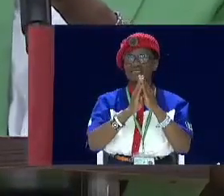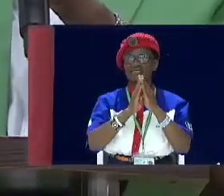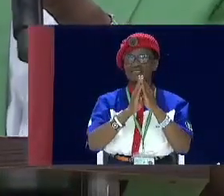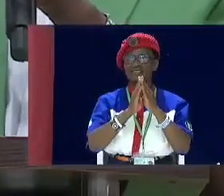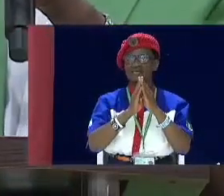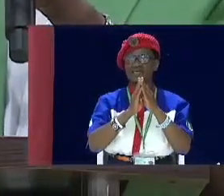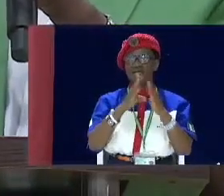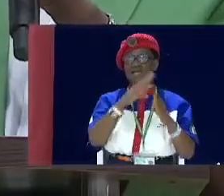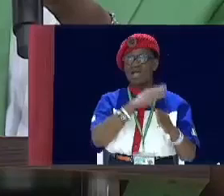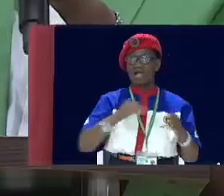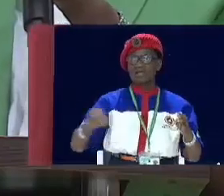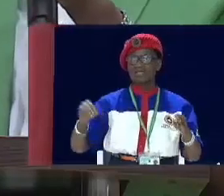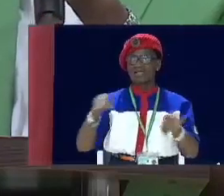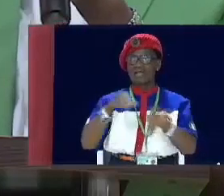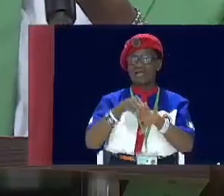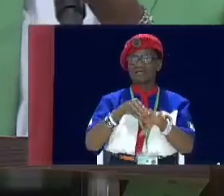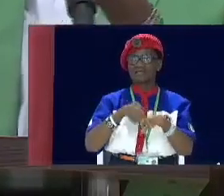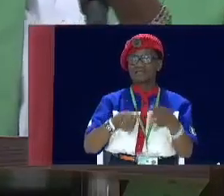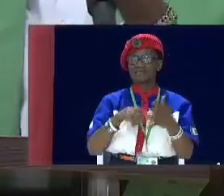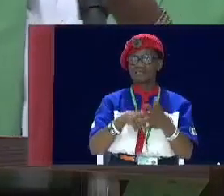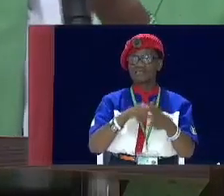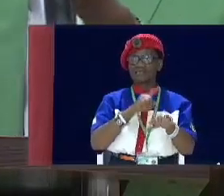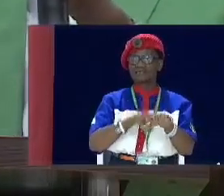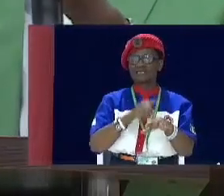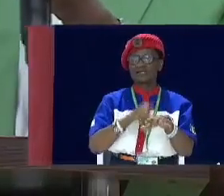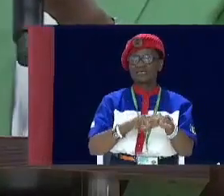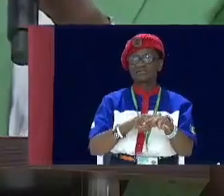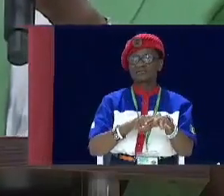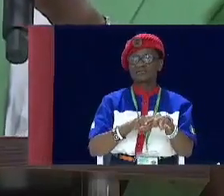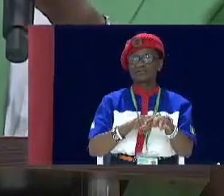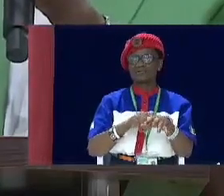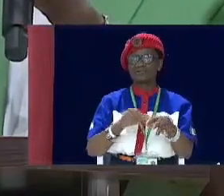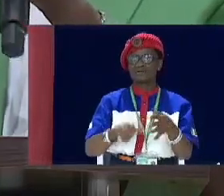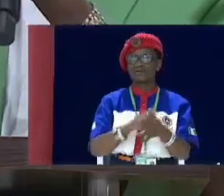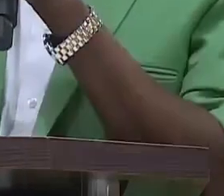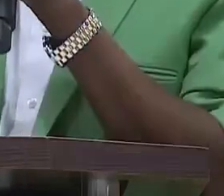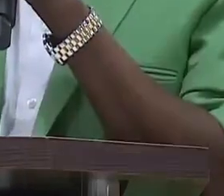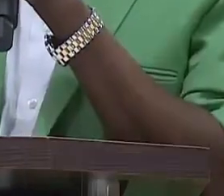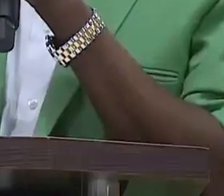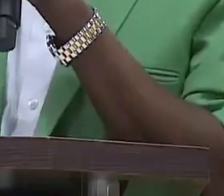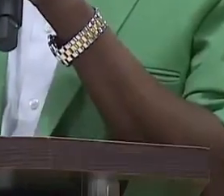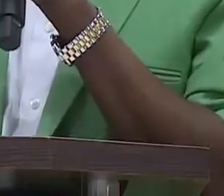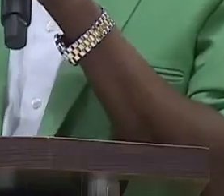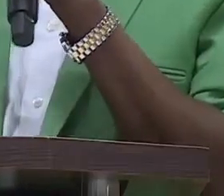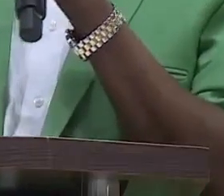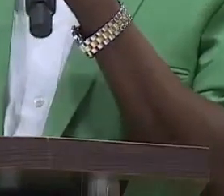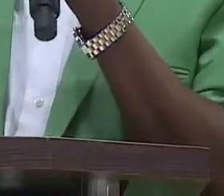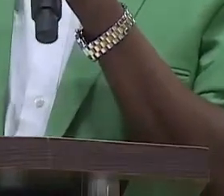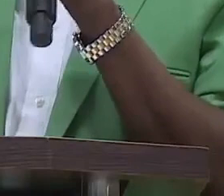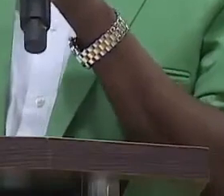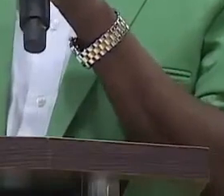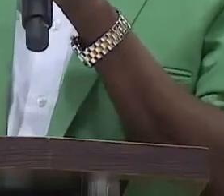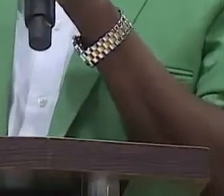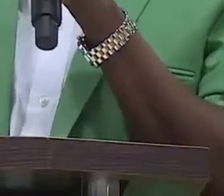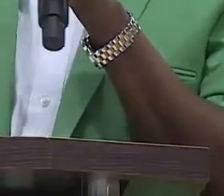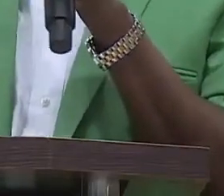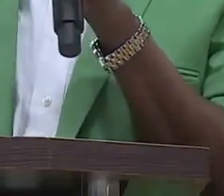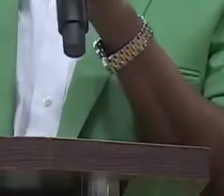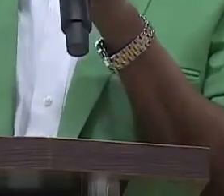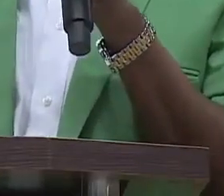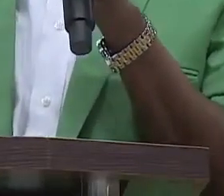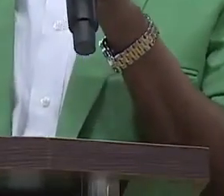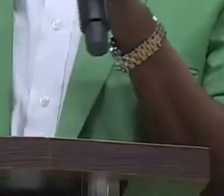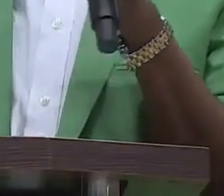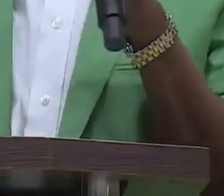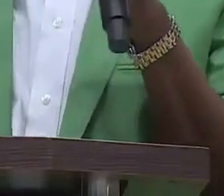And at this time, those of you who want to help with the issue of the turbine, this is the time